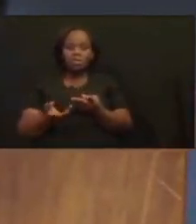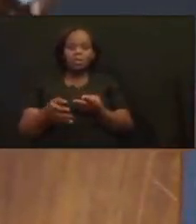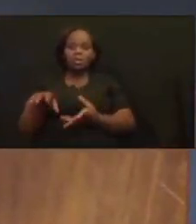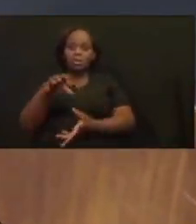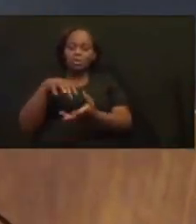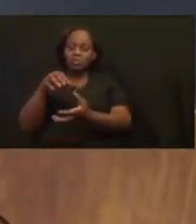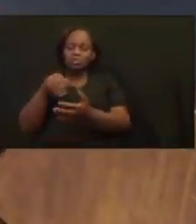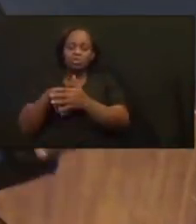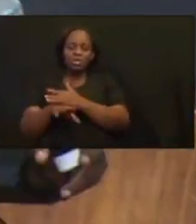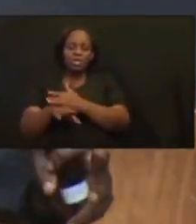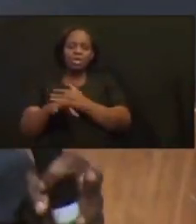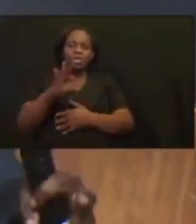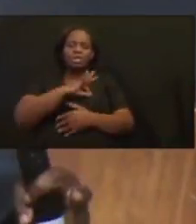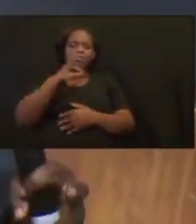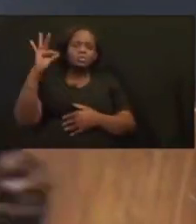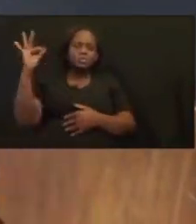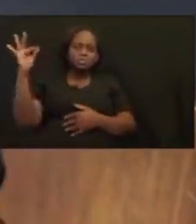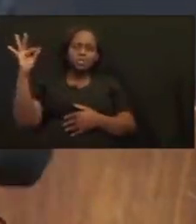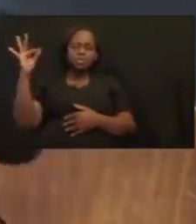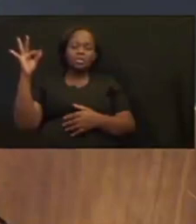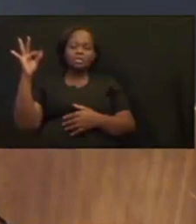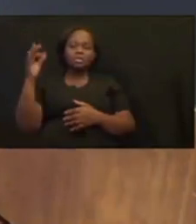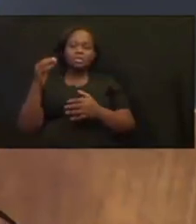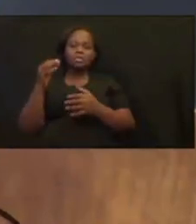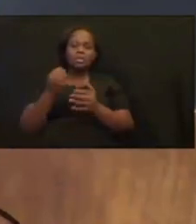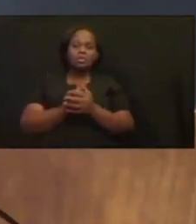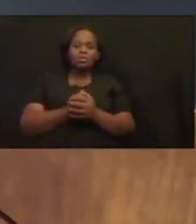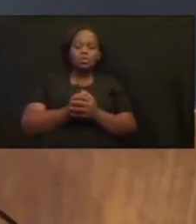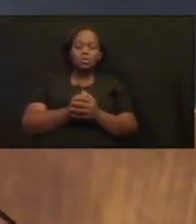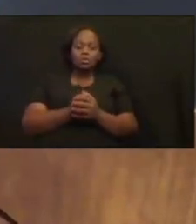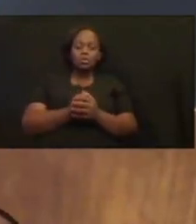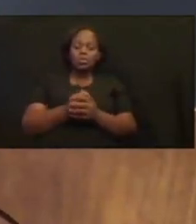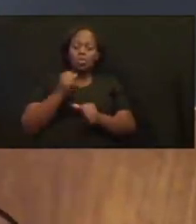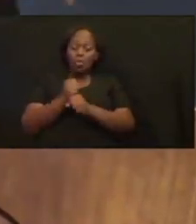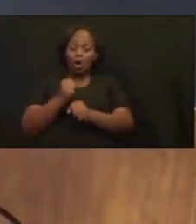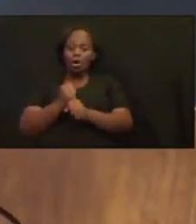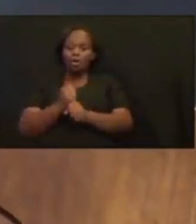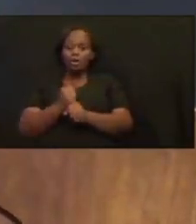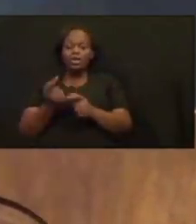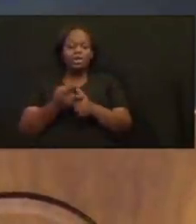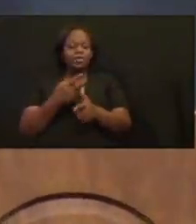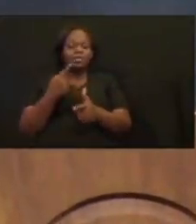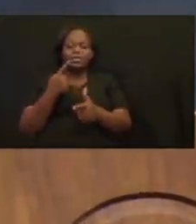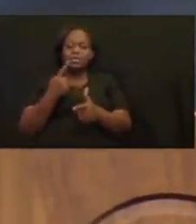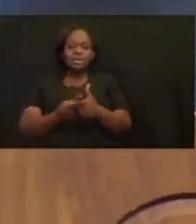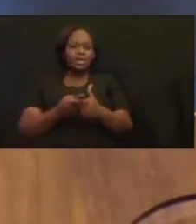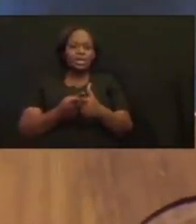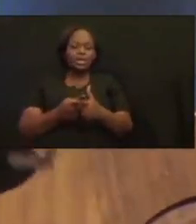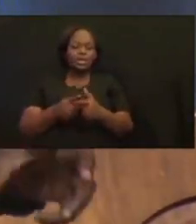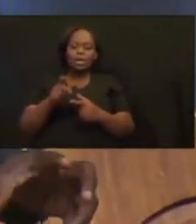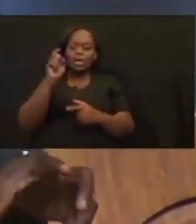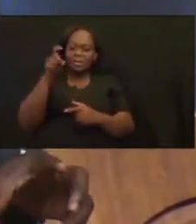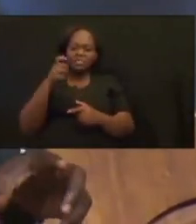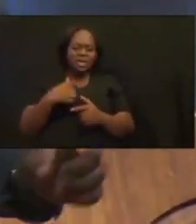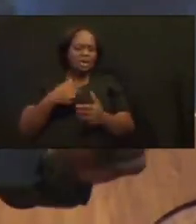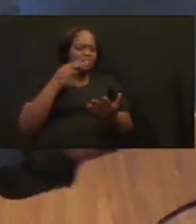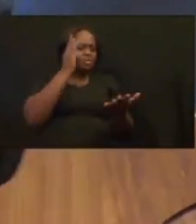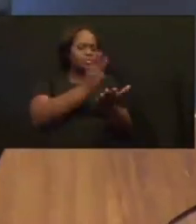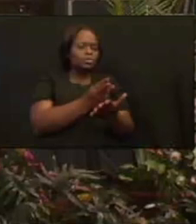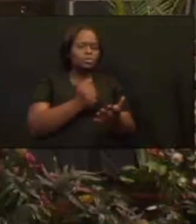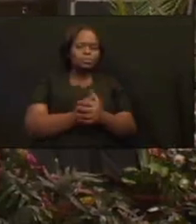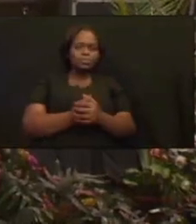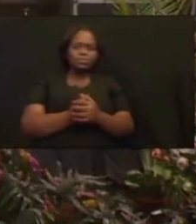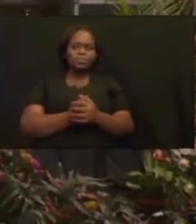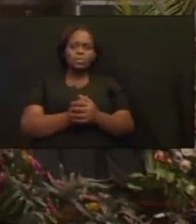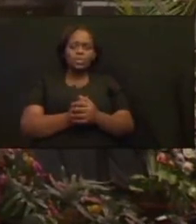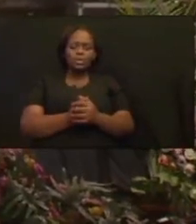in the area of spiritual decadence, there is need for a witness. Because every confusion on earth, you've heard me say it, is a